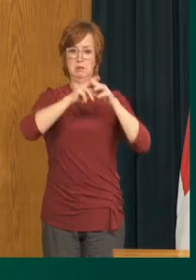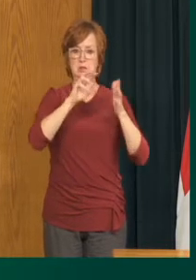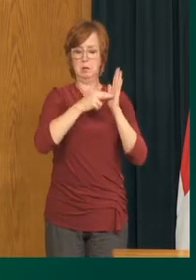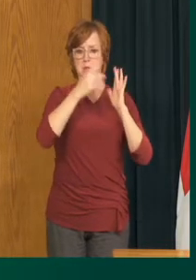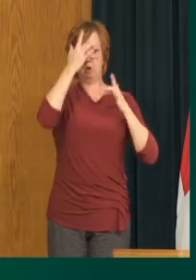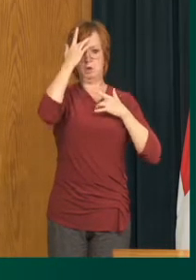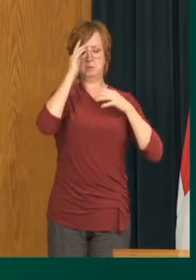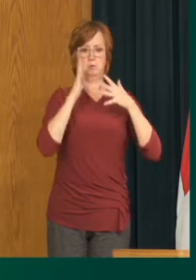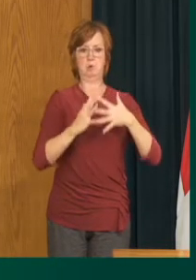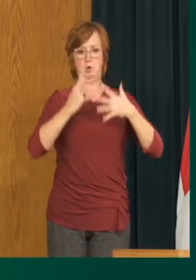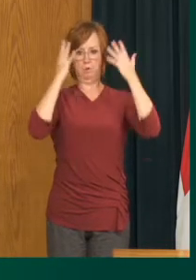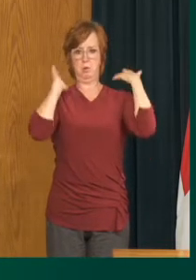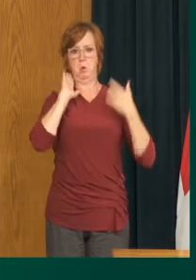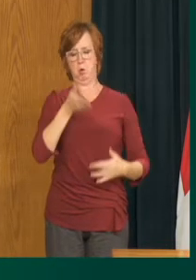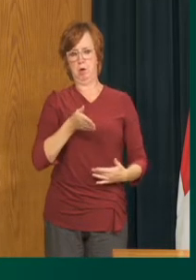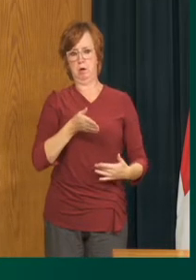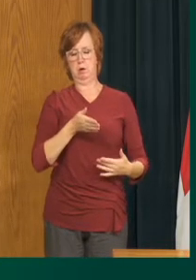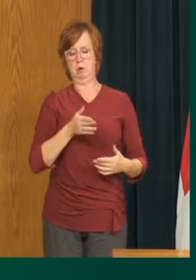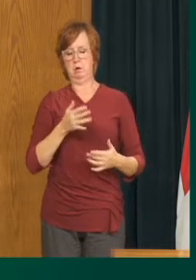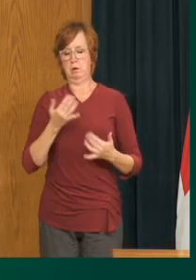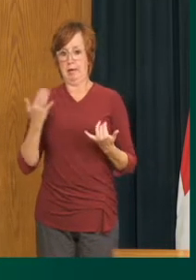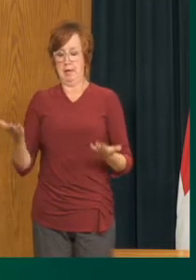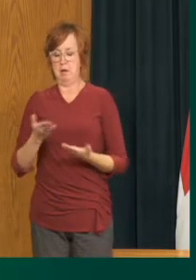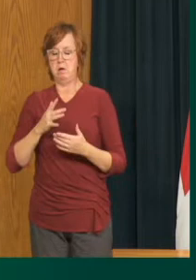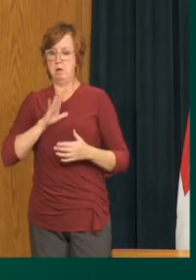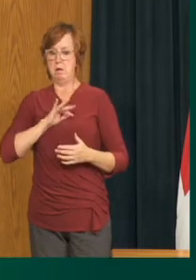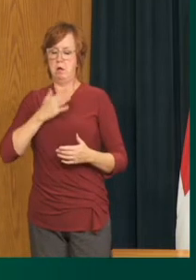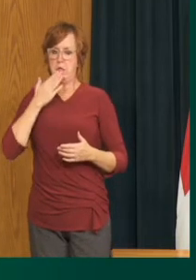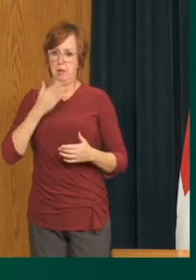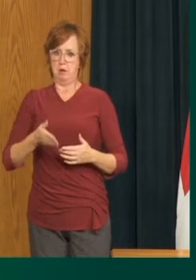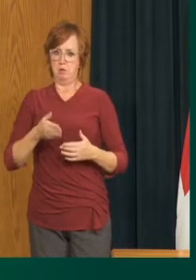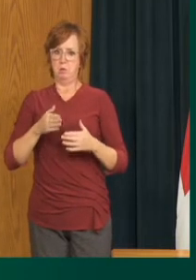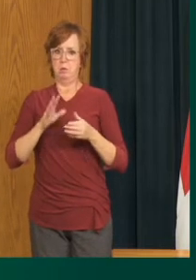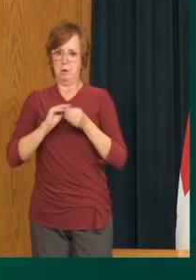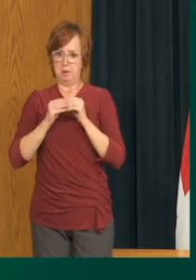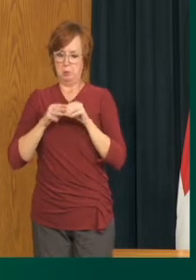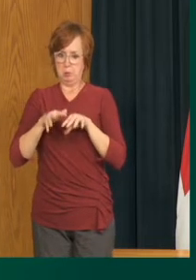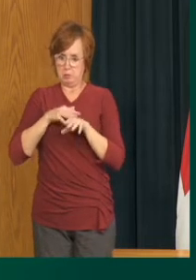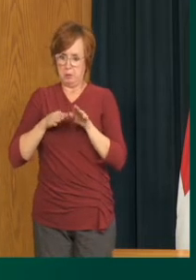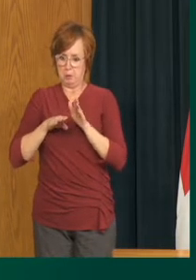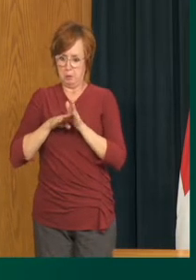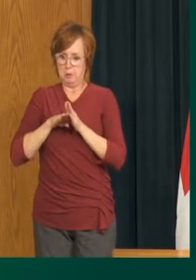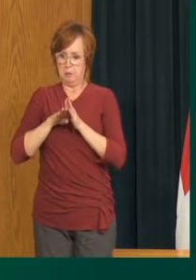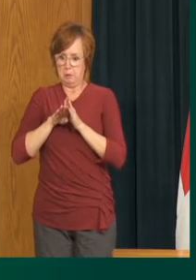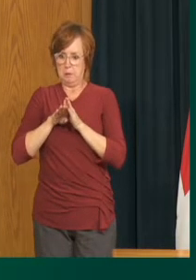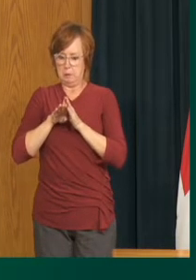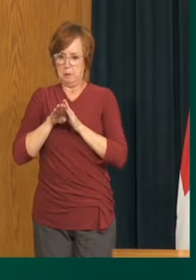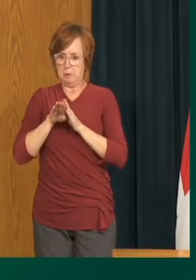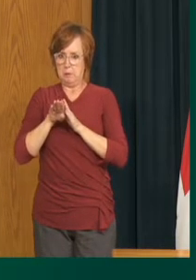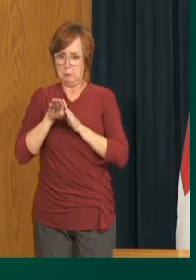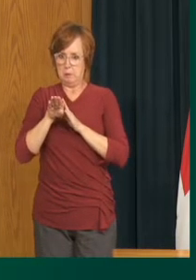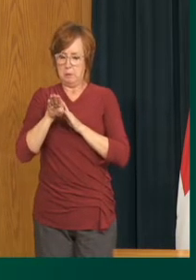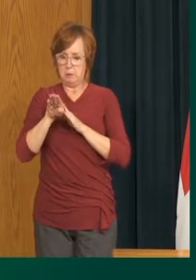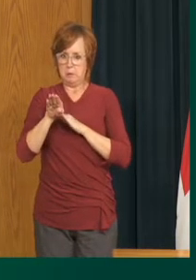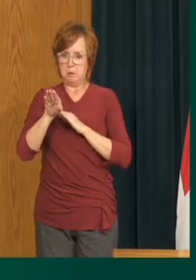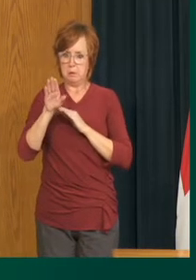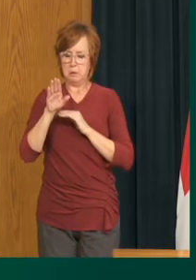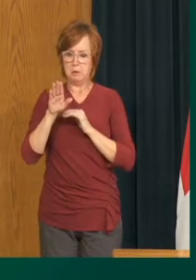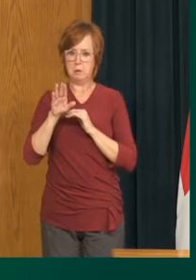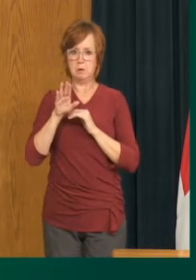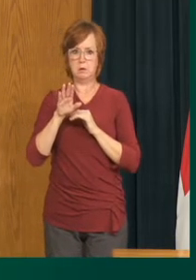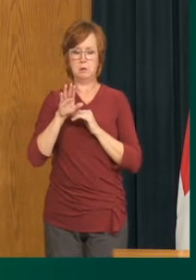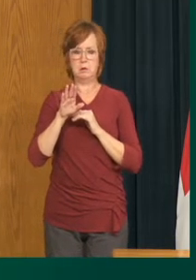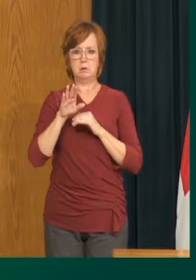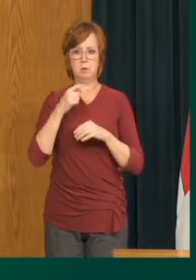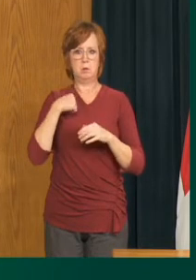thankfully, due to what the people of the province are doing. And what we're finding is the lower that you can keep this infection rate, the